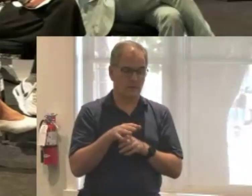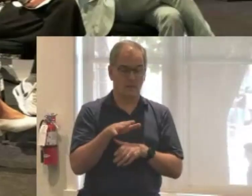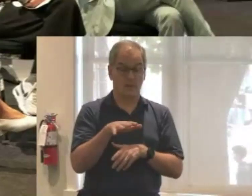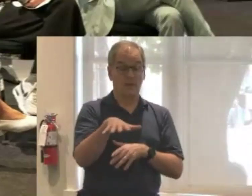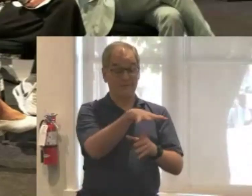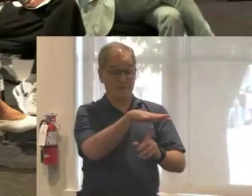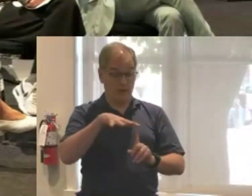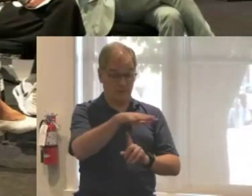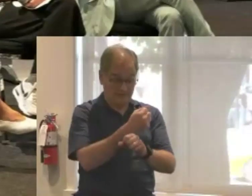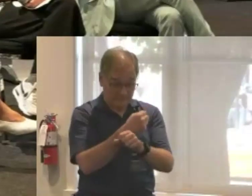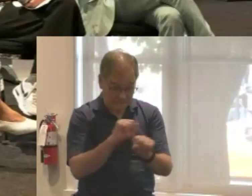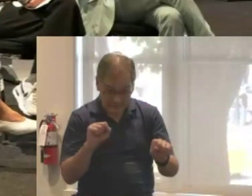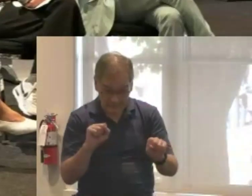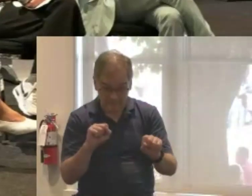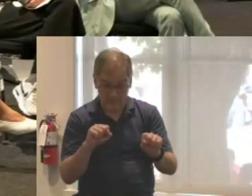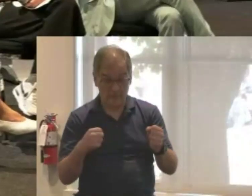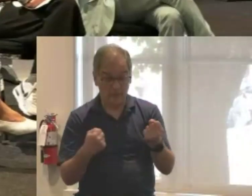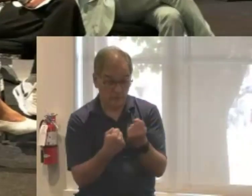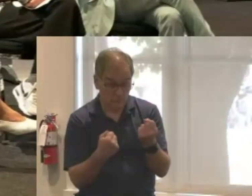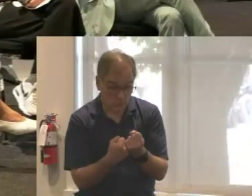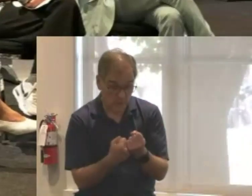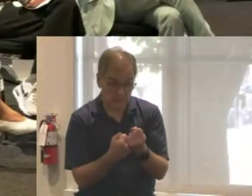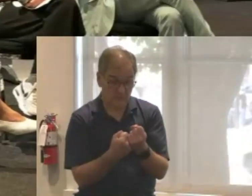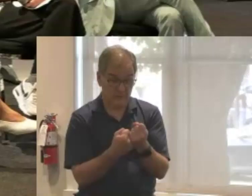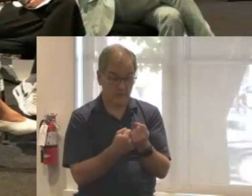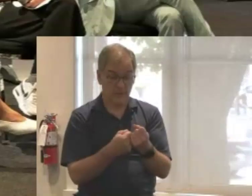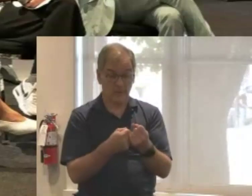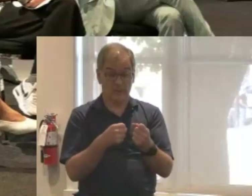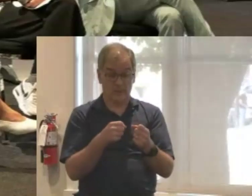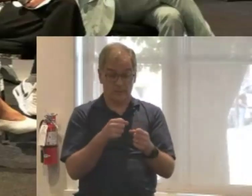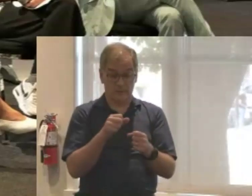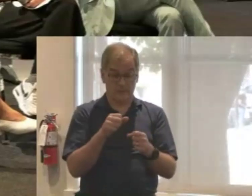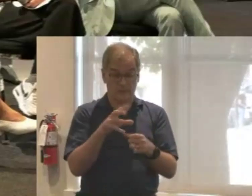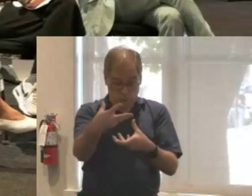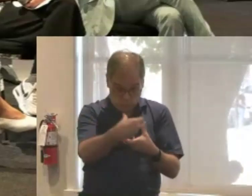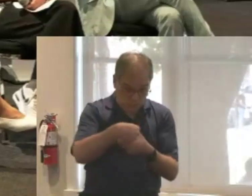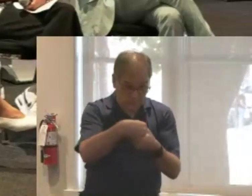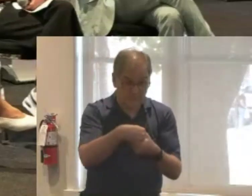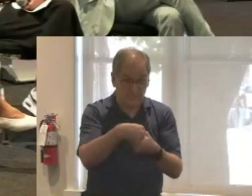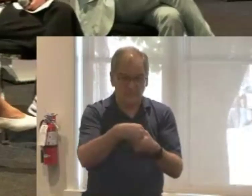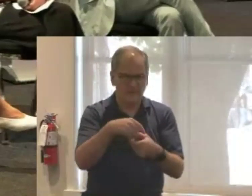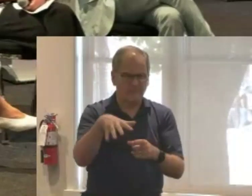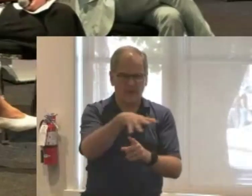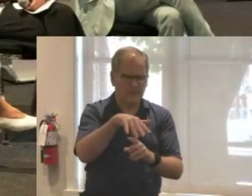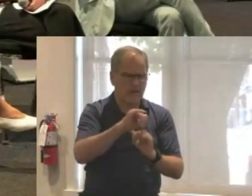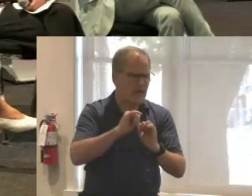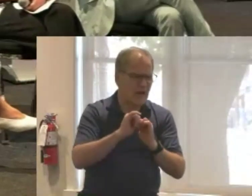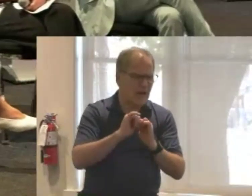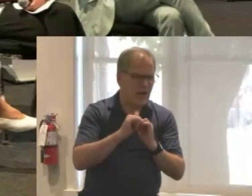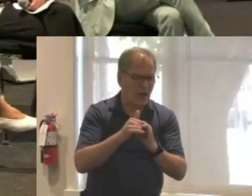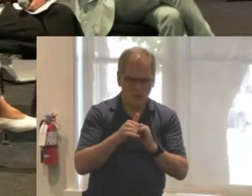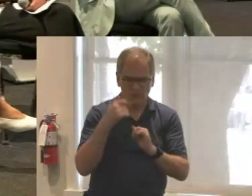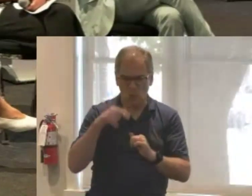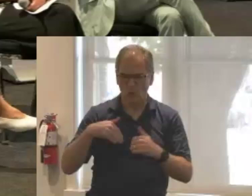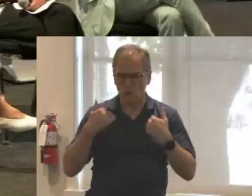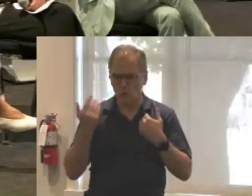inclusive environment for newcomer youth to access support services? In your experience, what trauma-informed approaches,